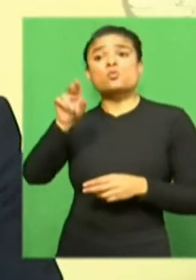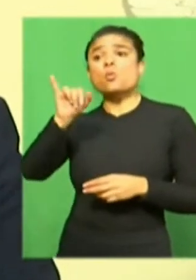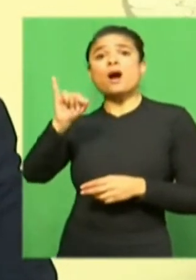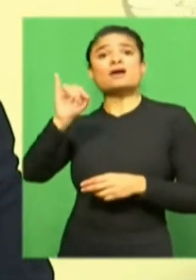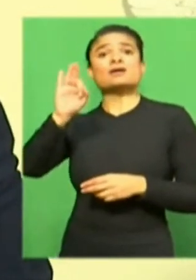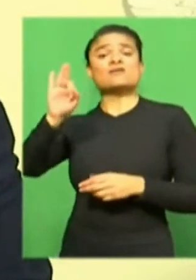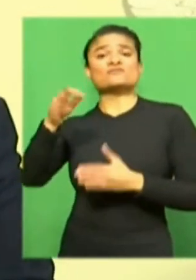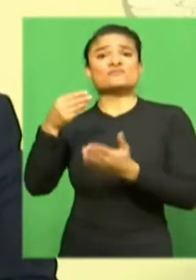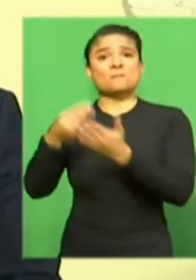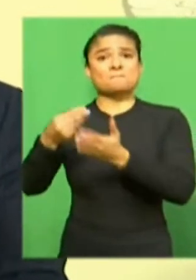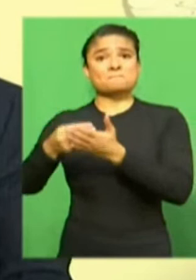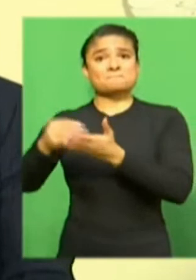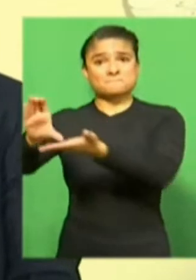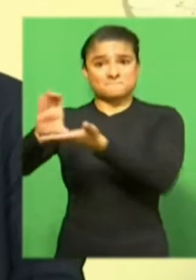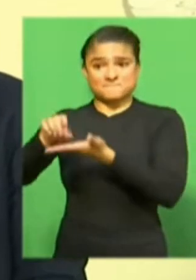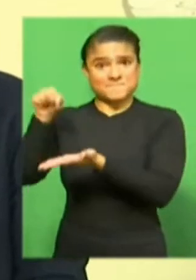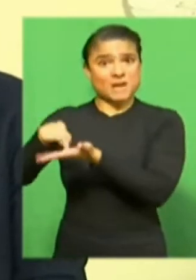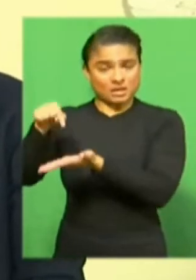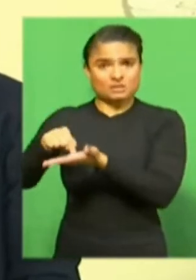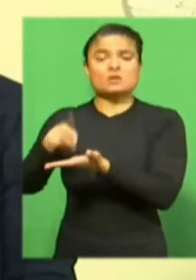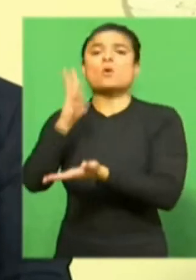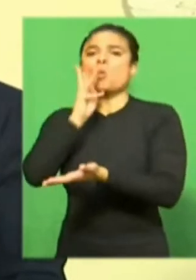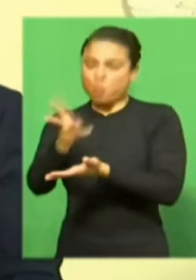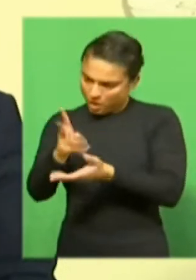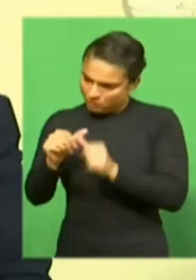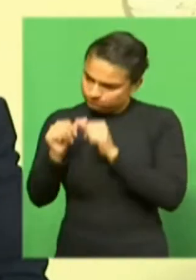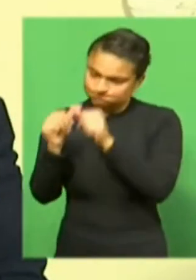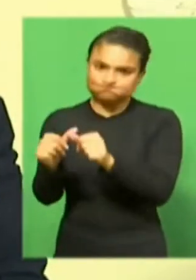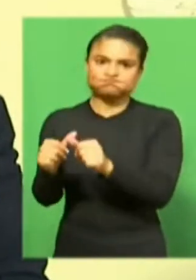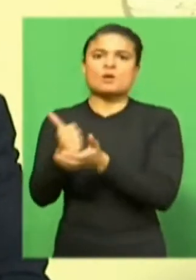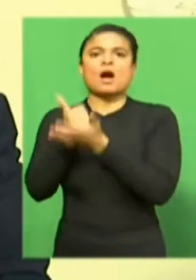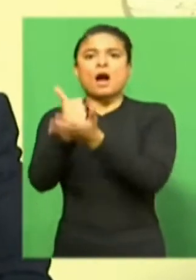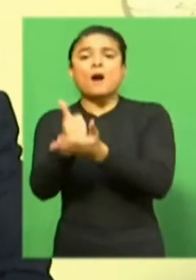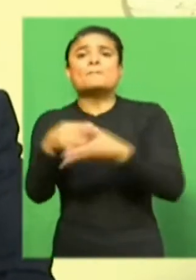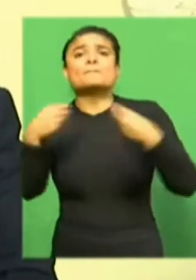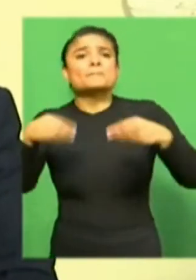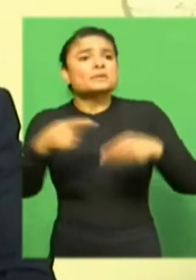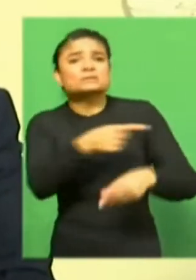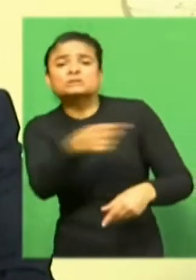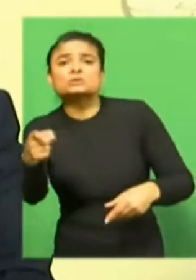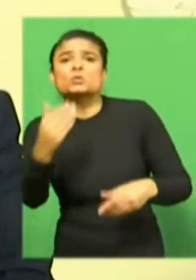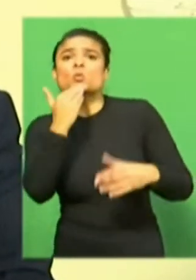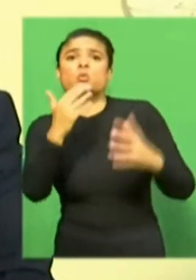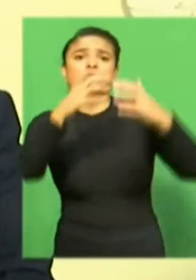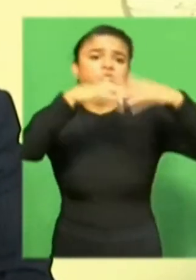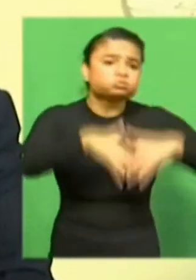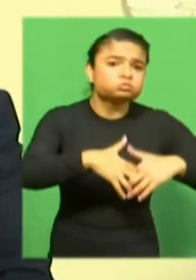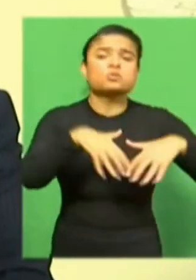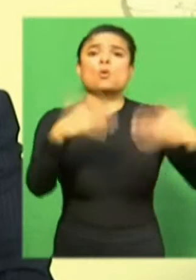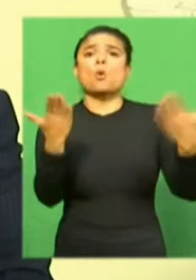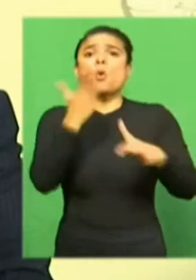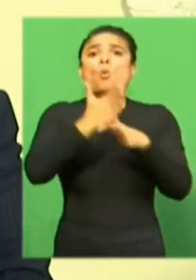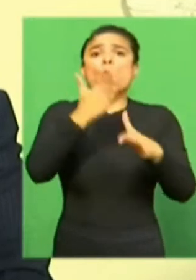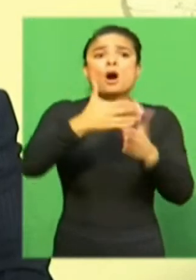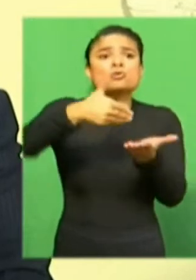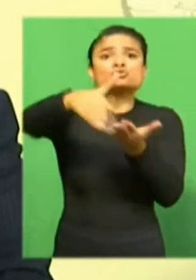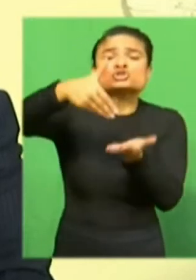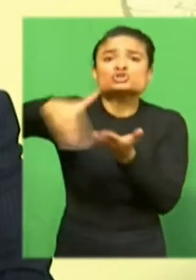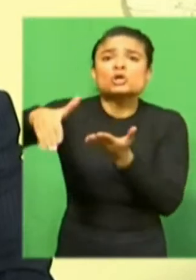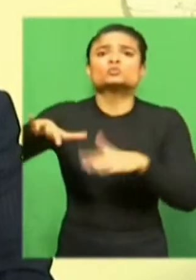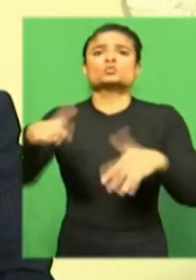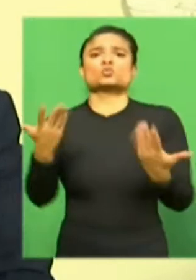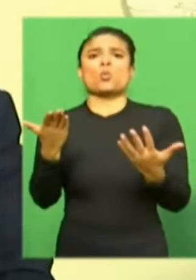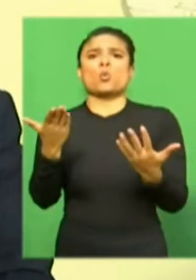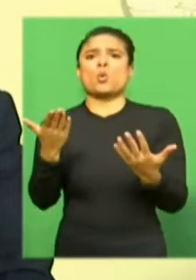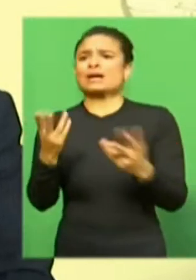those employees who have lost their jobs as a result of the recent unrest.